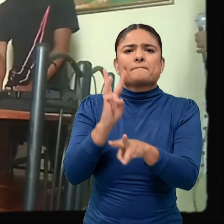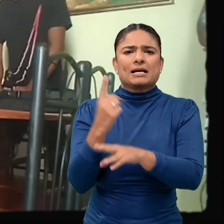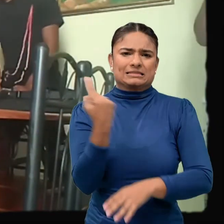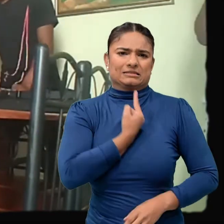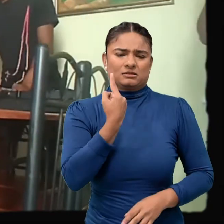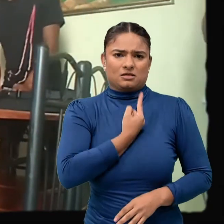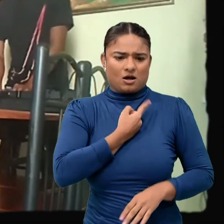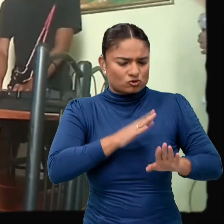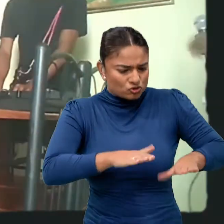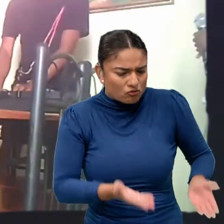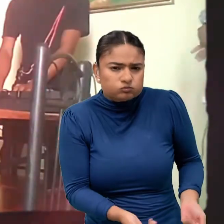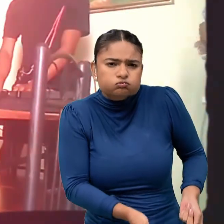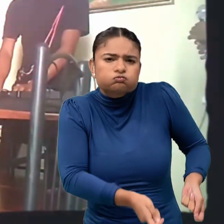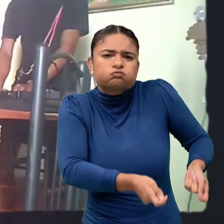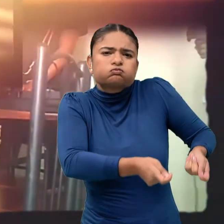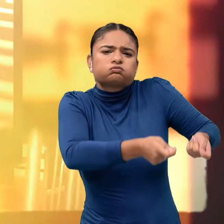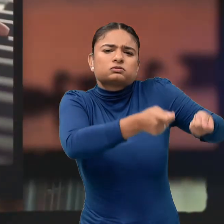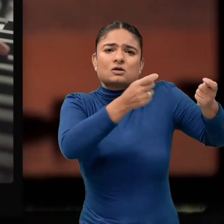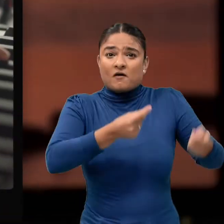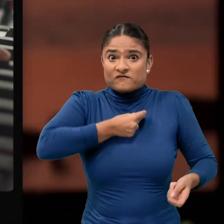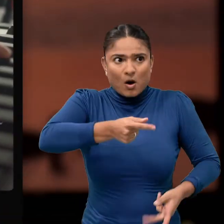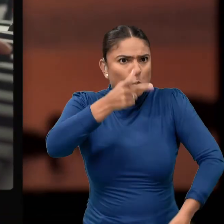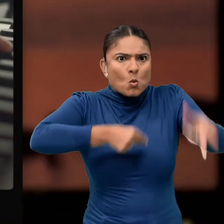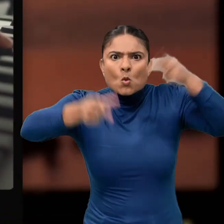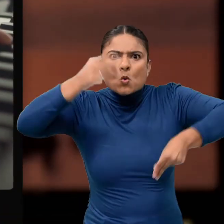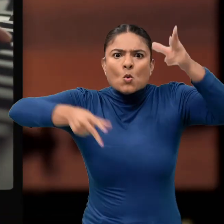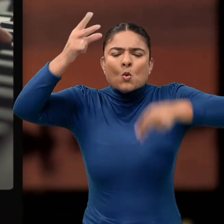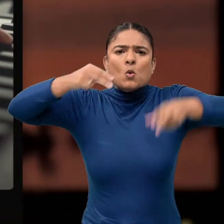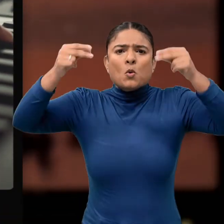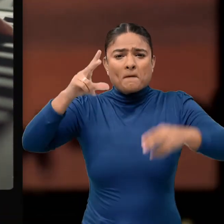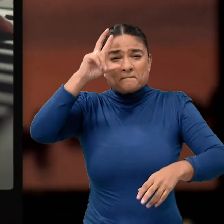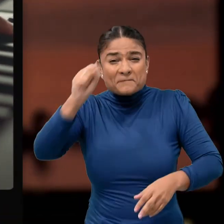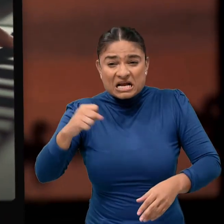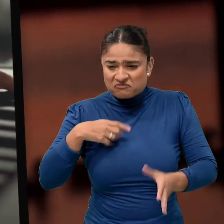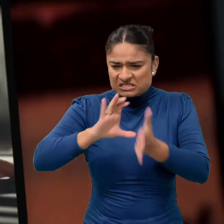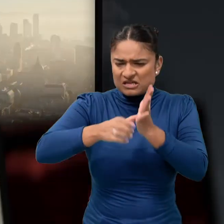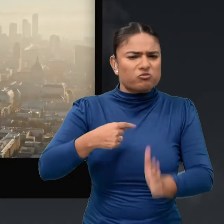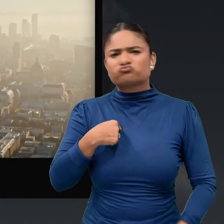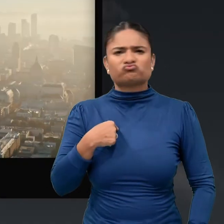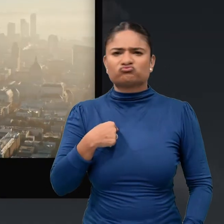a hard-working person and a fast learner who doesn't believe that she is disabled.